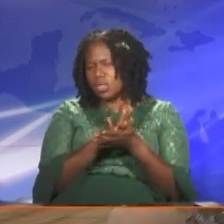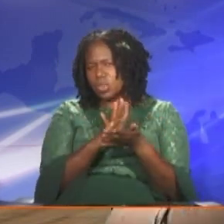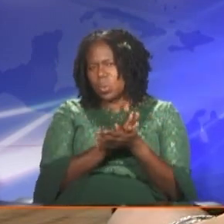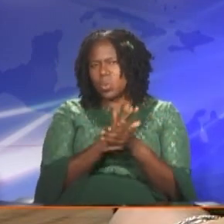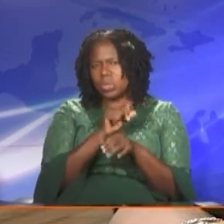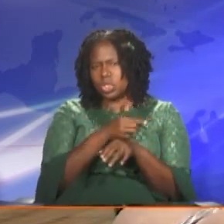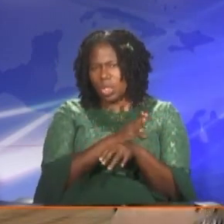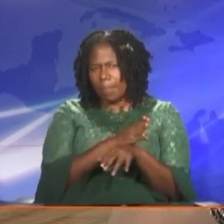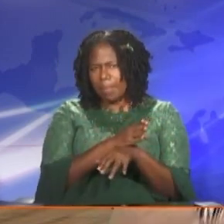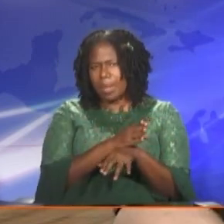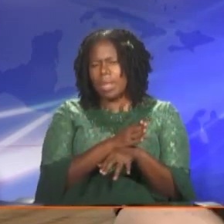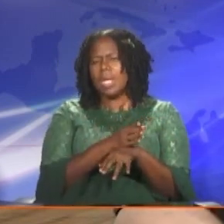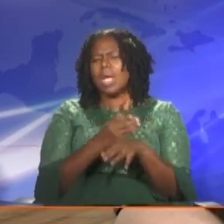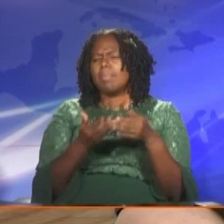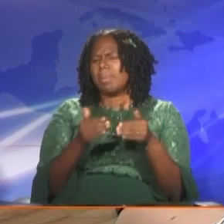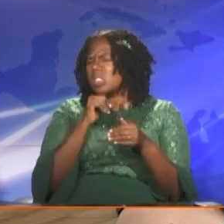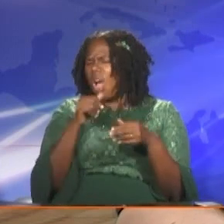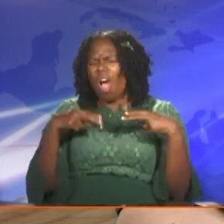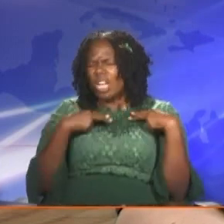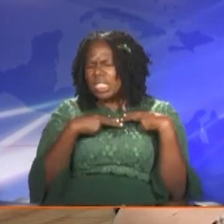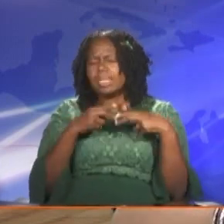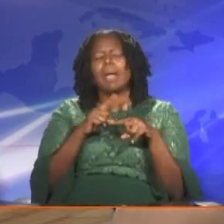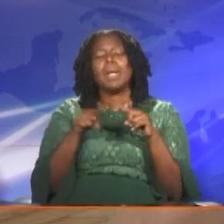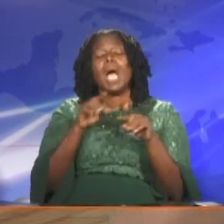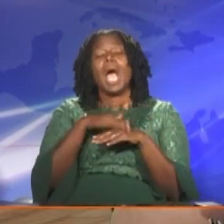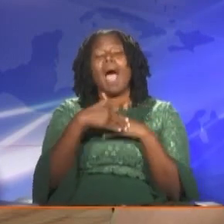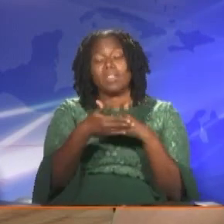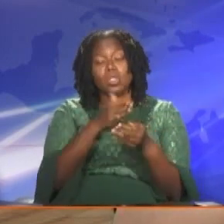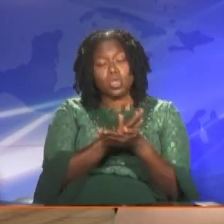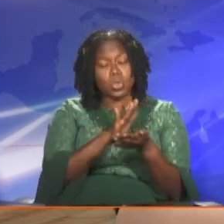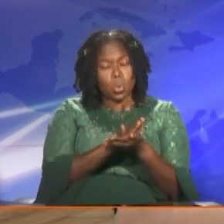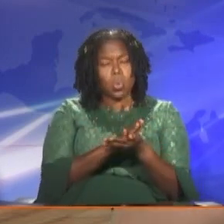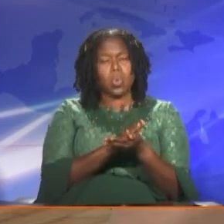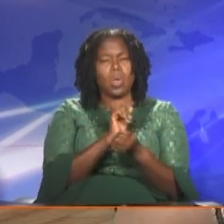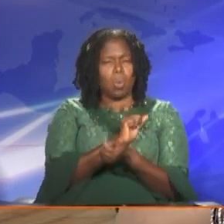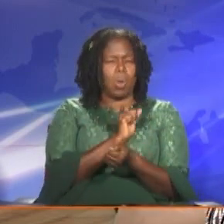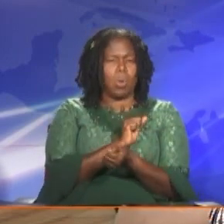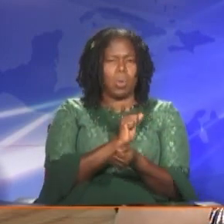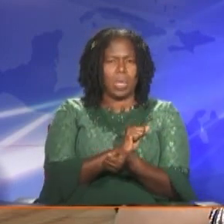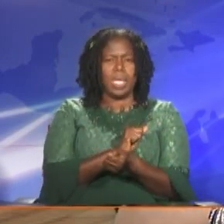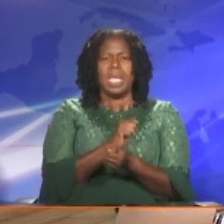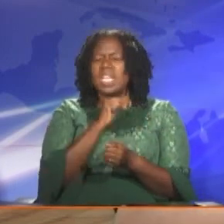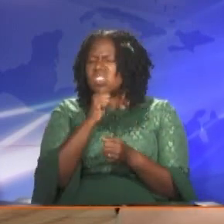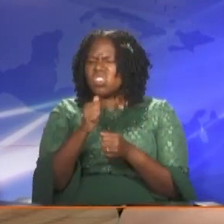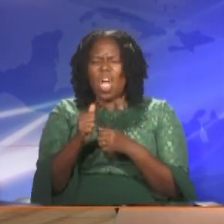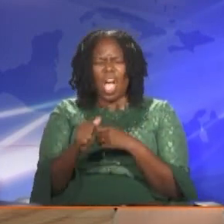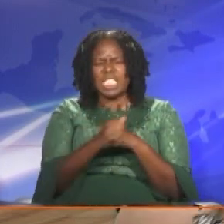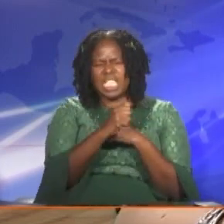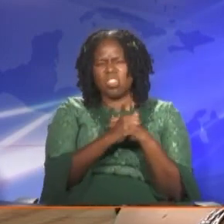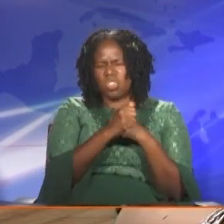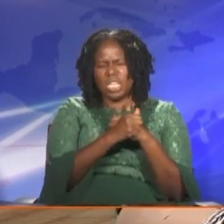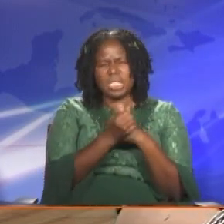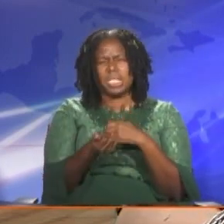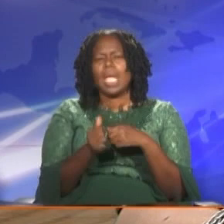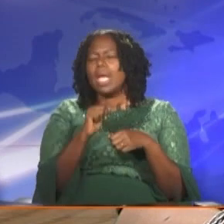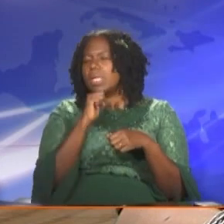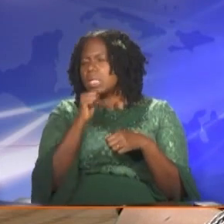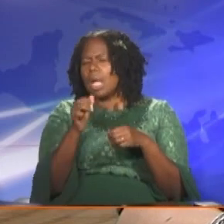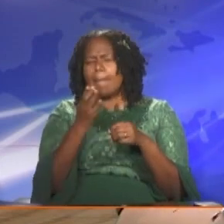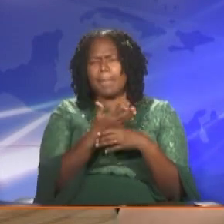but they've got an after-school job. It's okay if they've got that, as long as it's not a hazardous type job, and it doesn't affect their